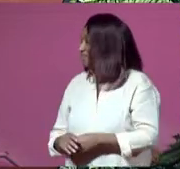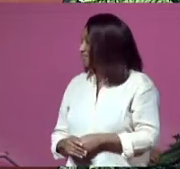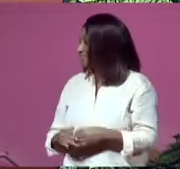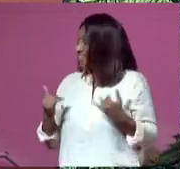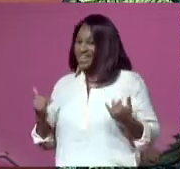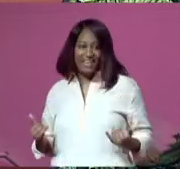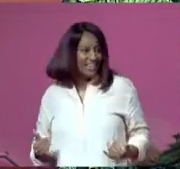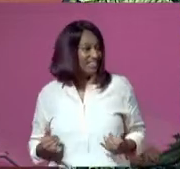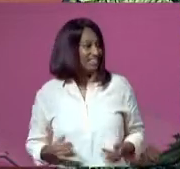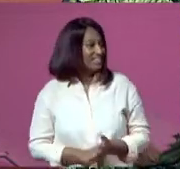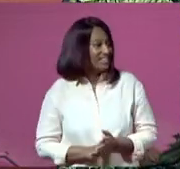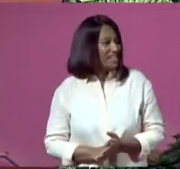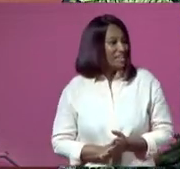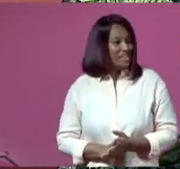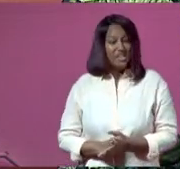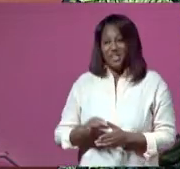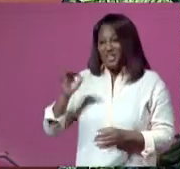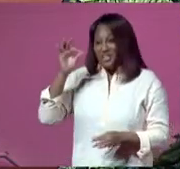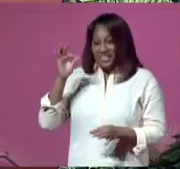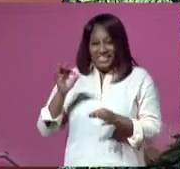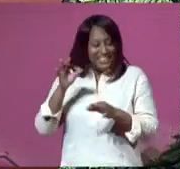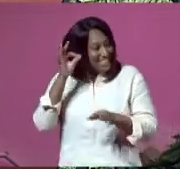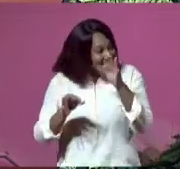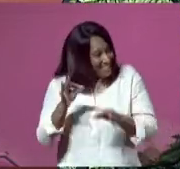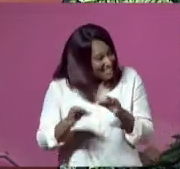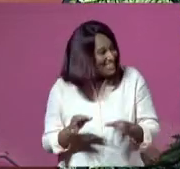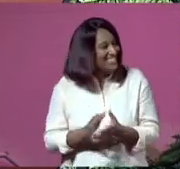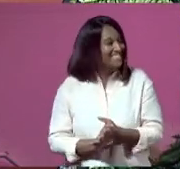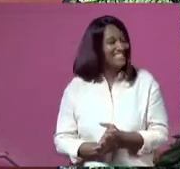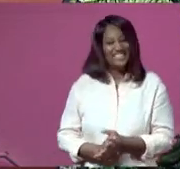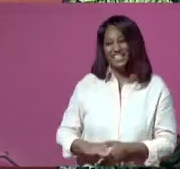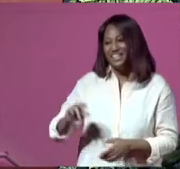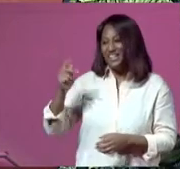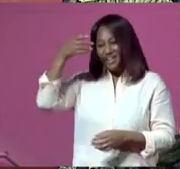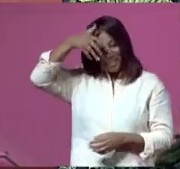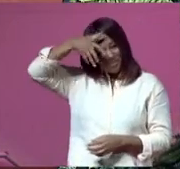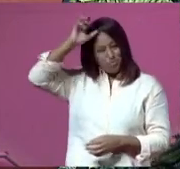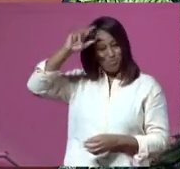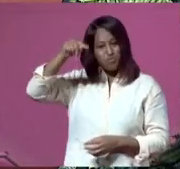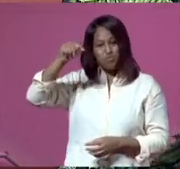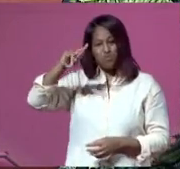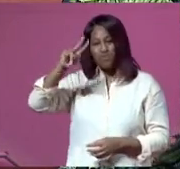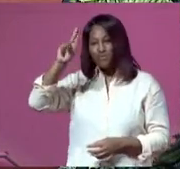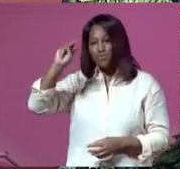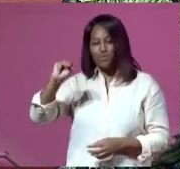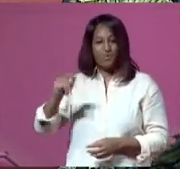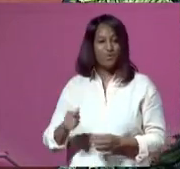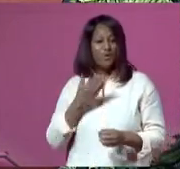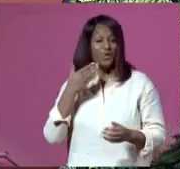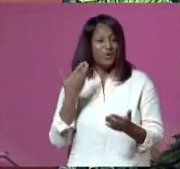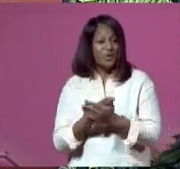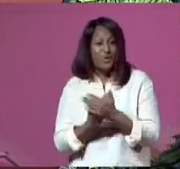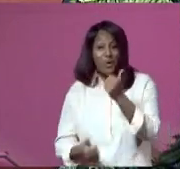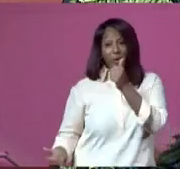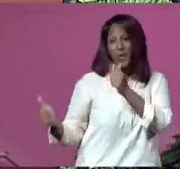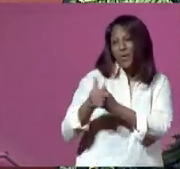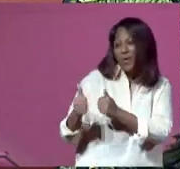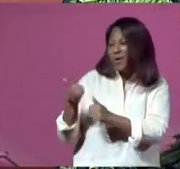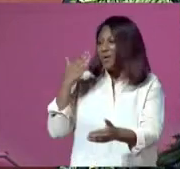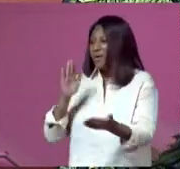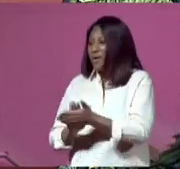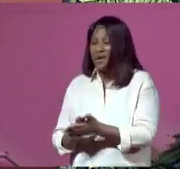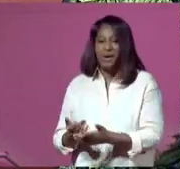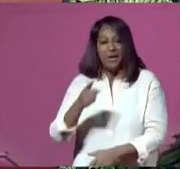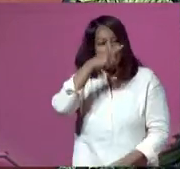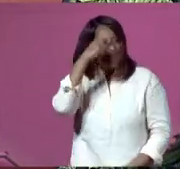next Supreme Court justice. Trump was surprised when good triumphed over evil and got rid of him.